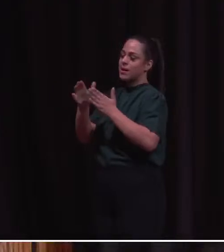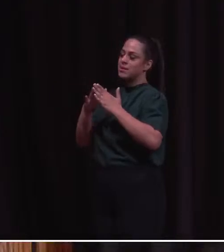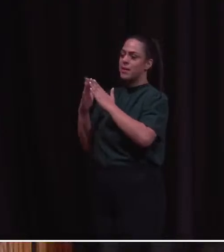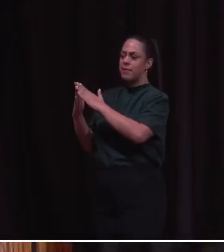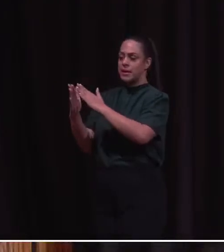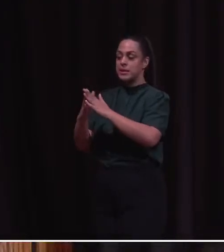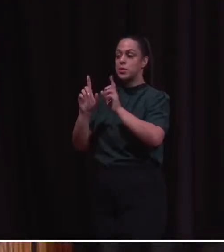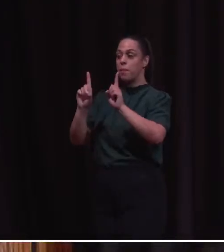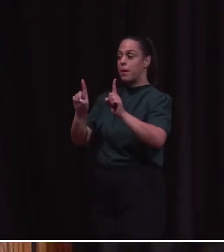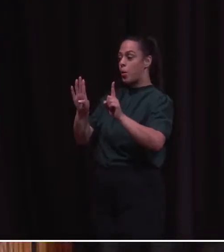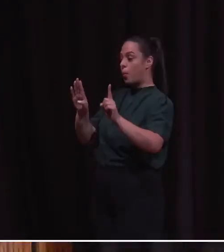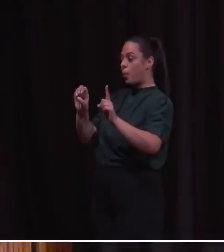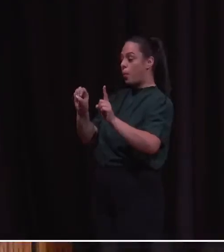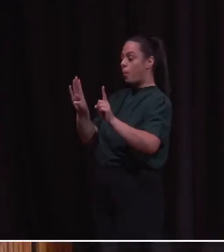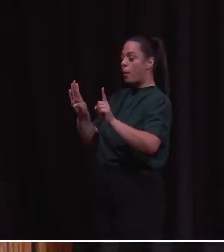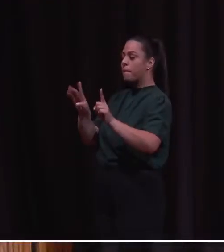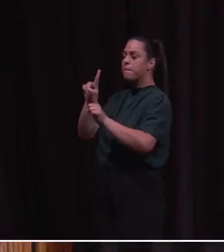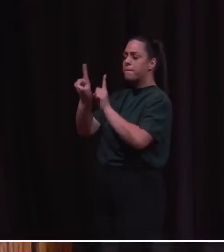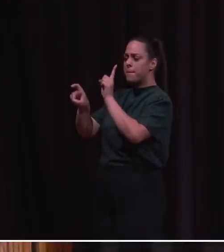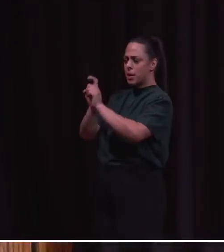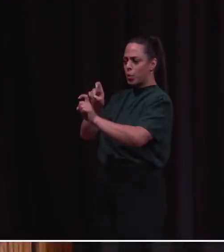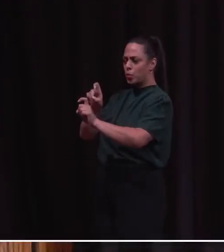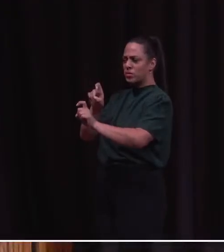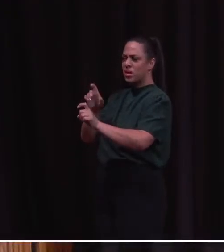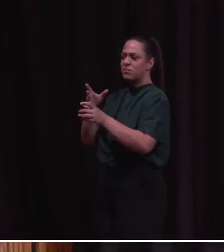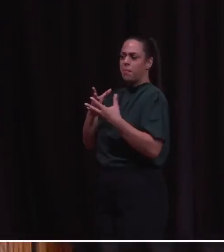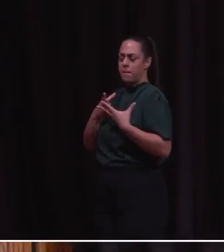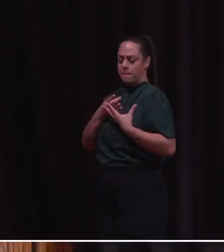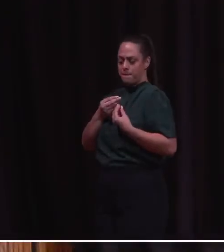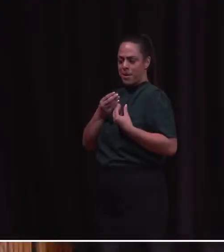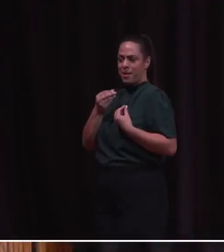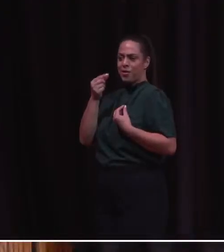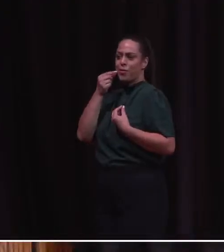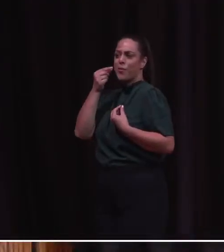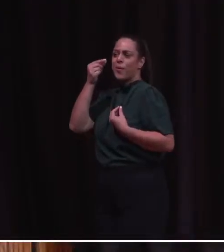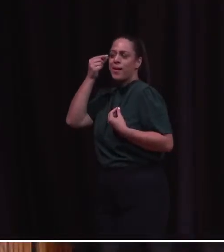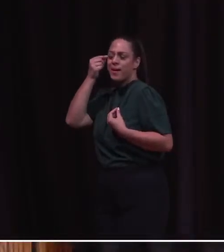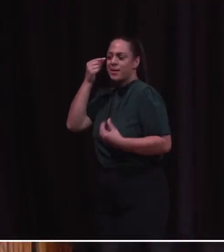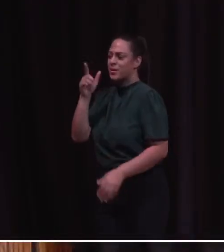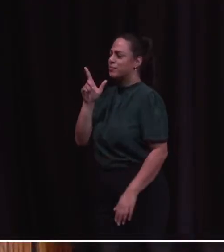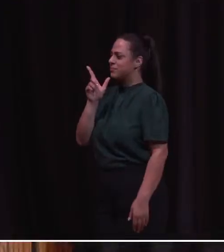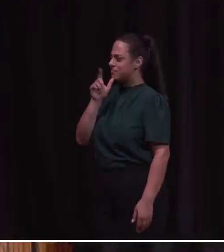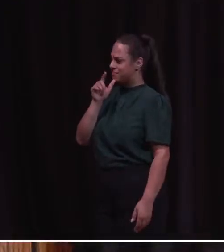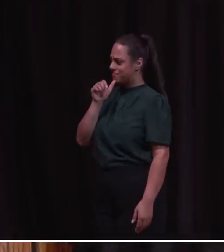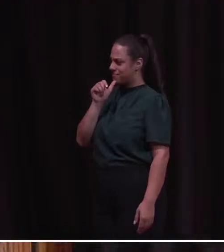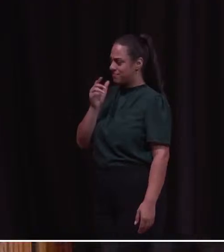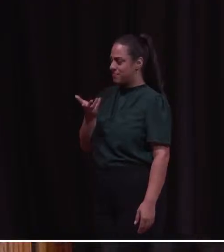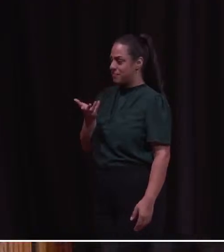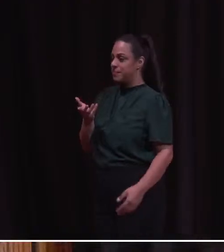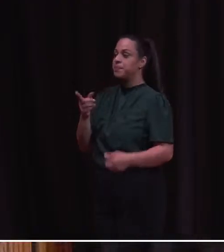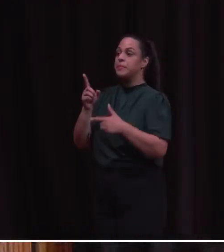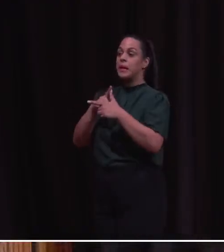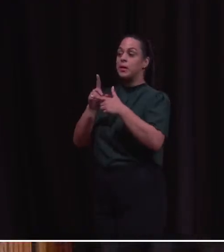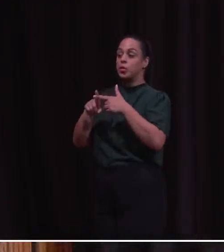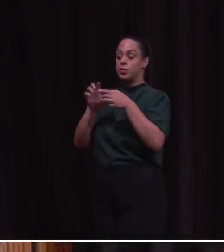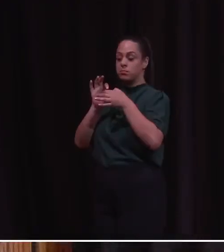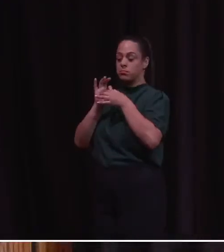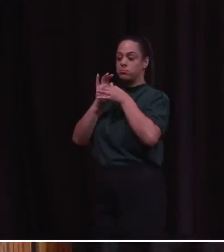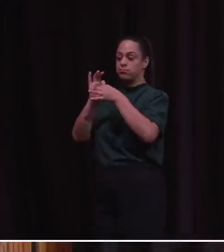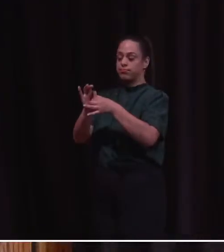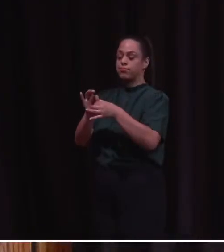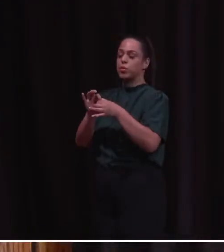is directed at the conservative religious and secular forces who are infected by